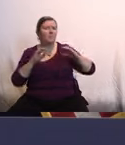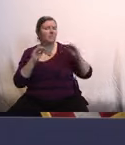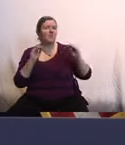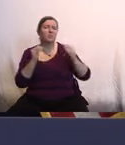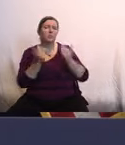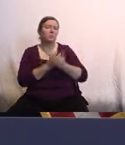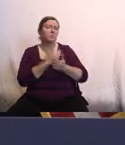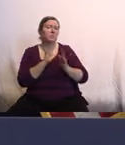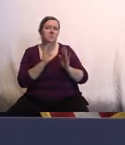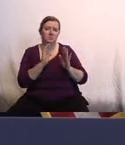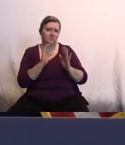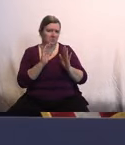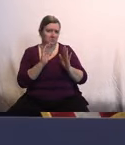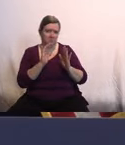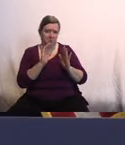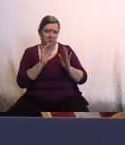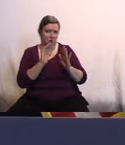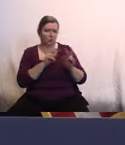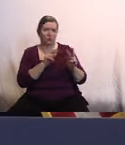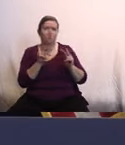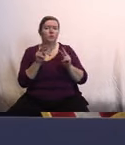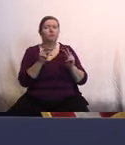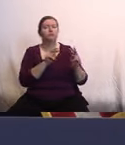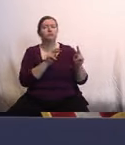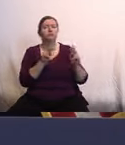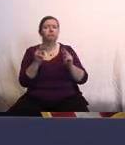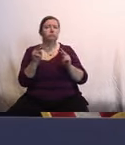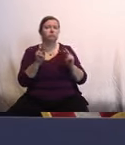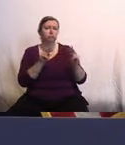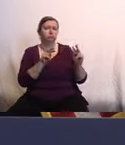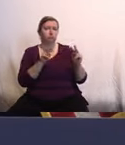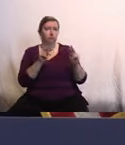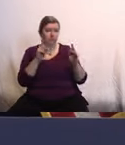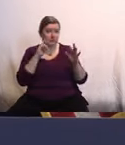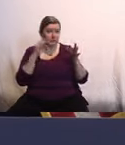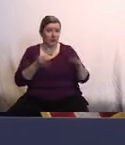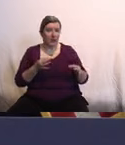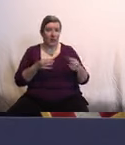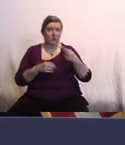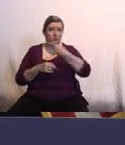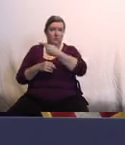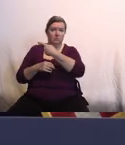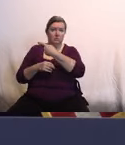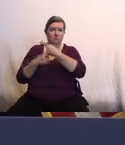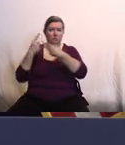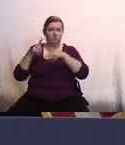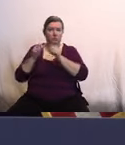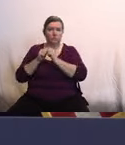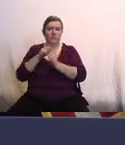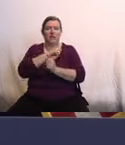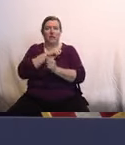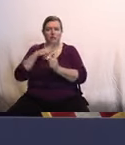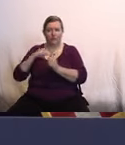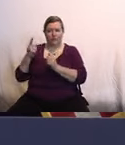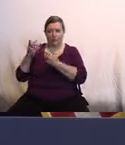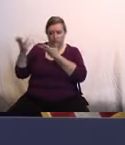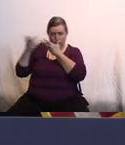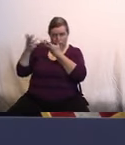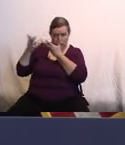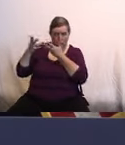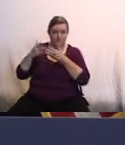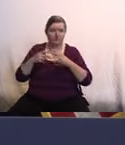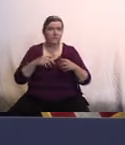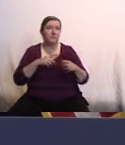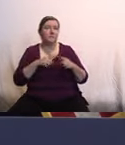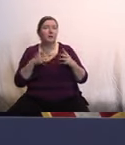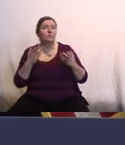do as best we can, I might add, in concert with the legislative leadership. And I want to get to a better place as much as anybody.